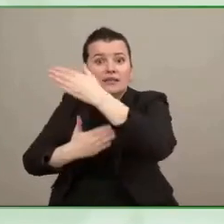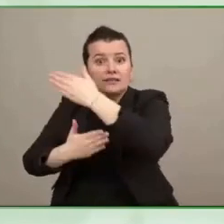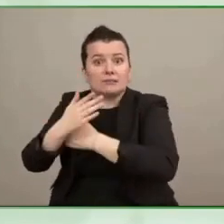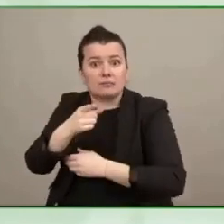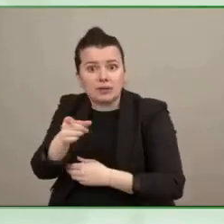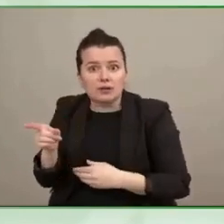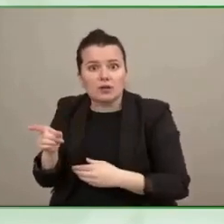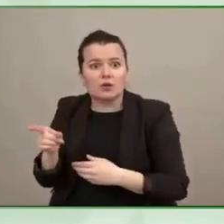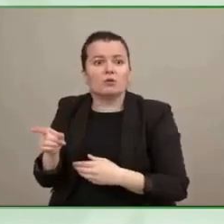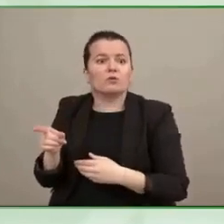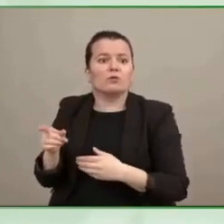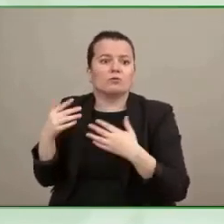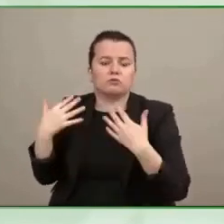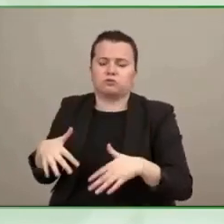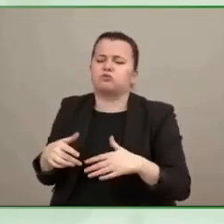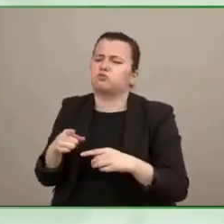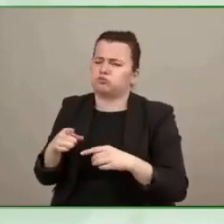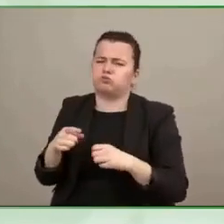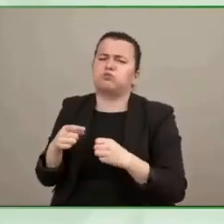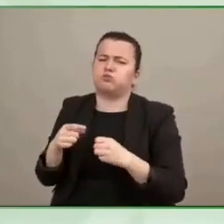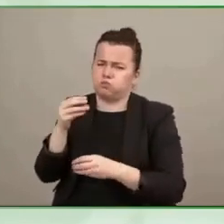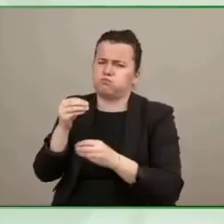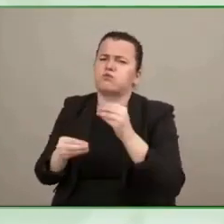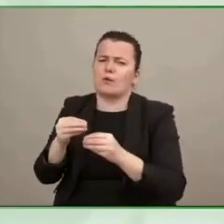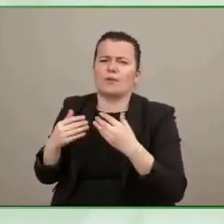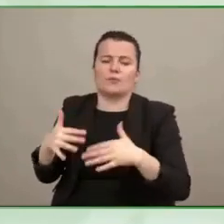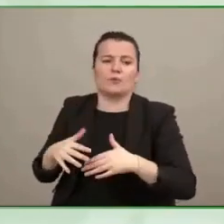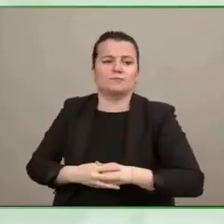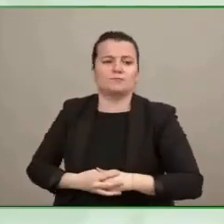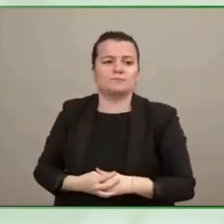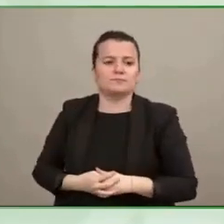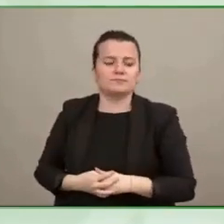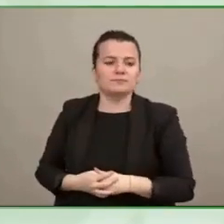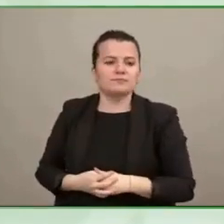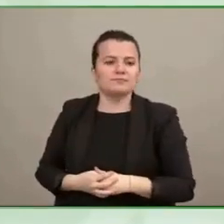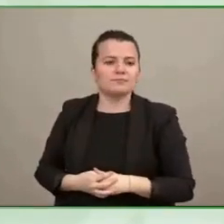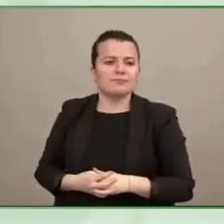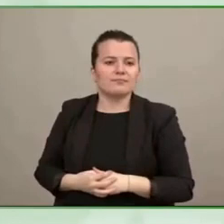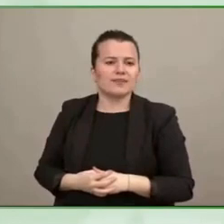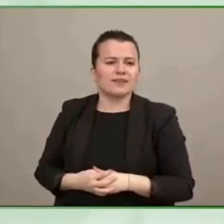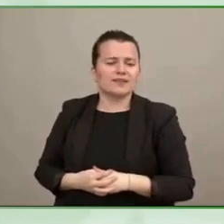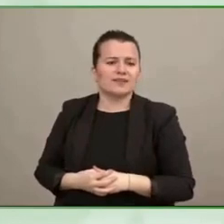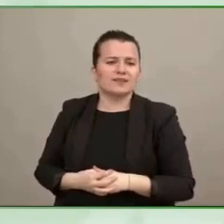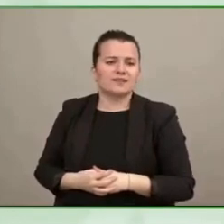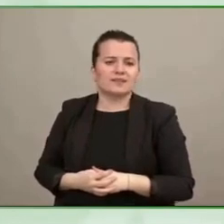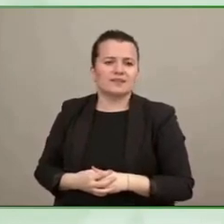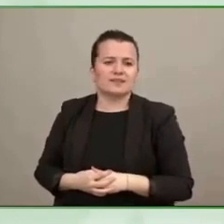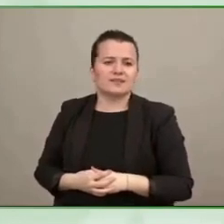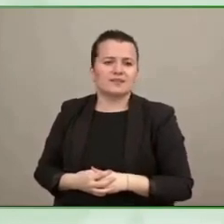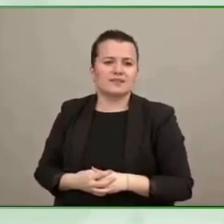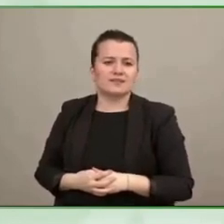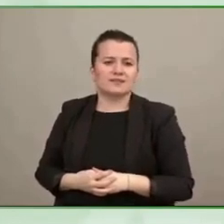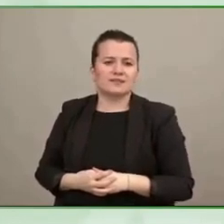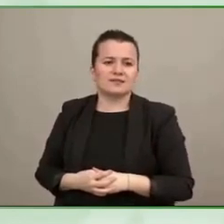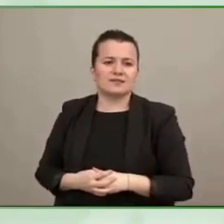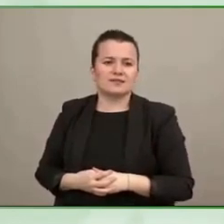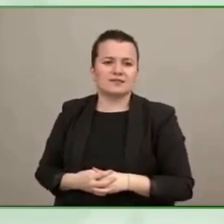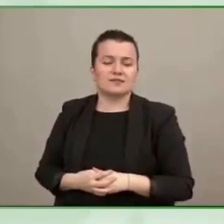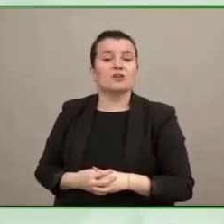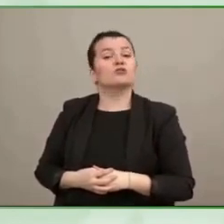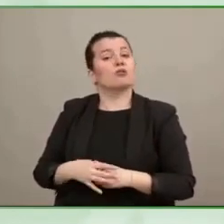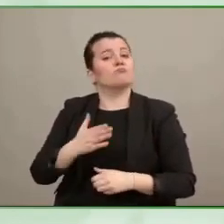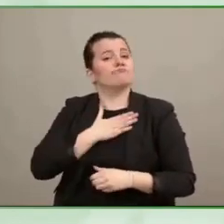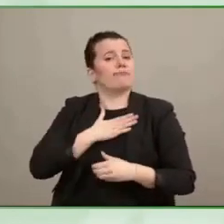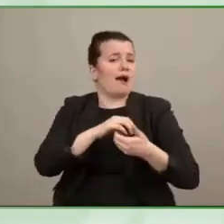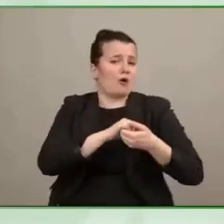this problem, because for that we have plan or our mind as a Sheyaw organization to move